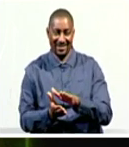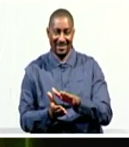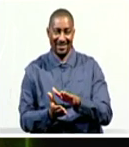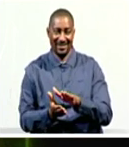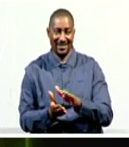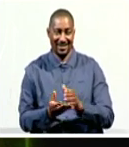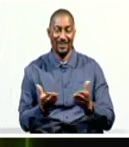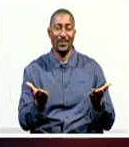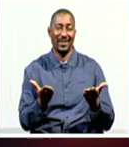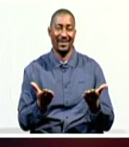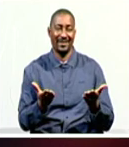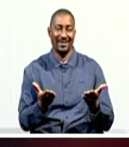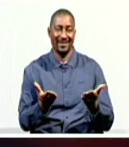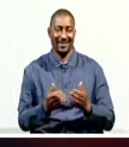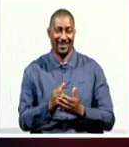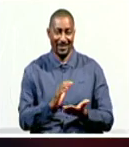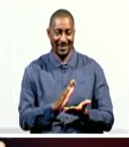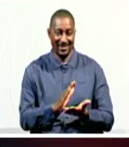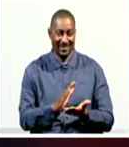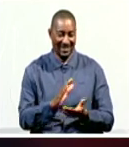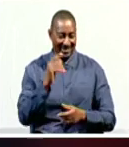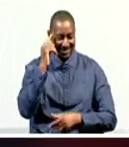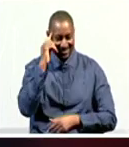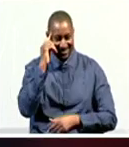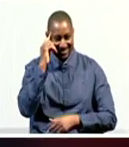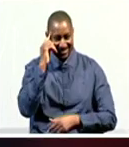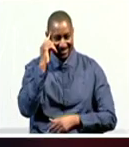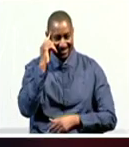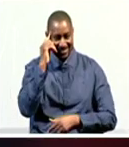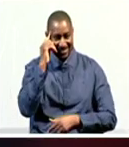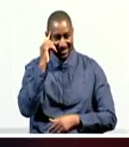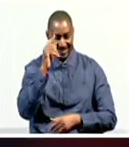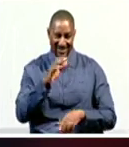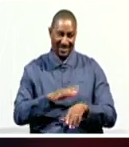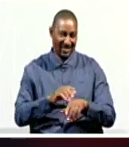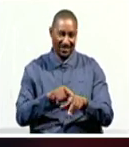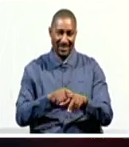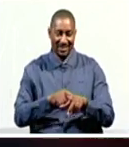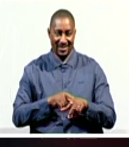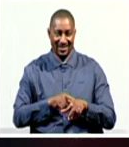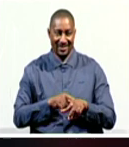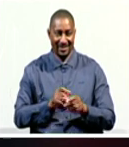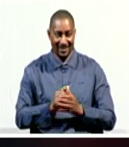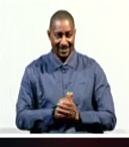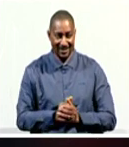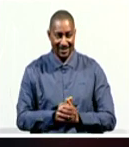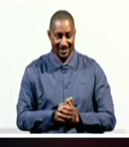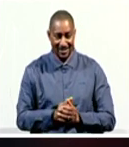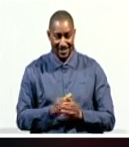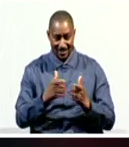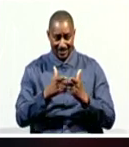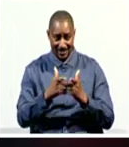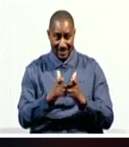Well, sure. If I think about it, it was like yesterday. So it was on a Sunday when